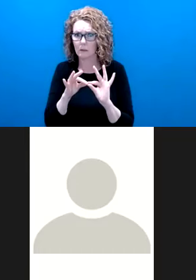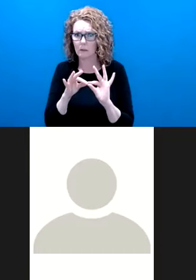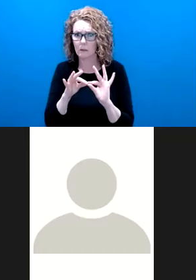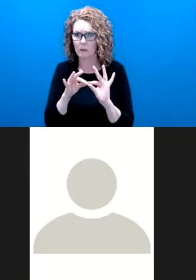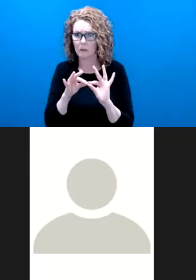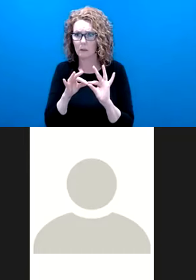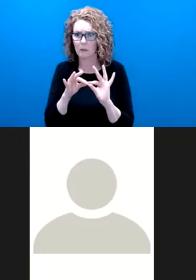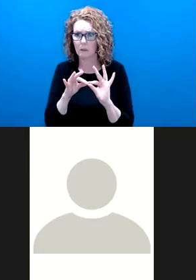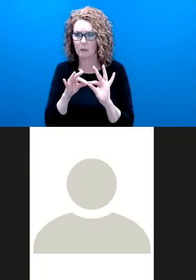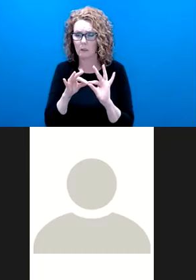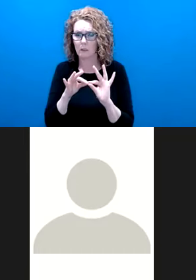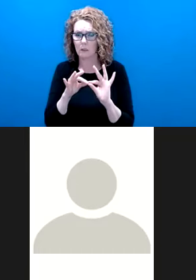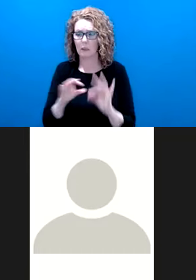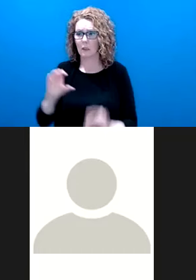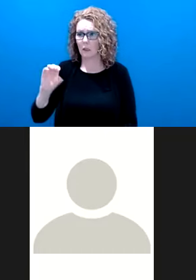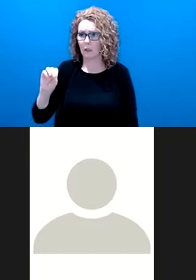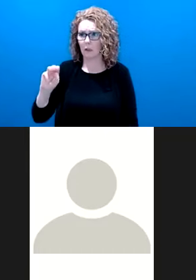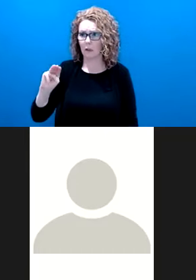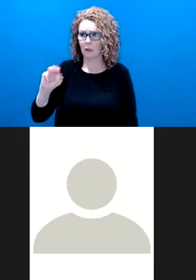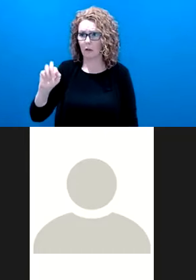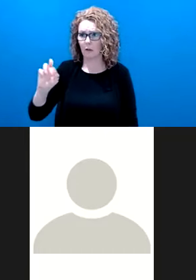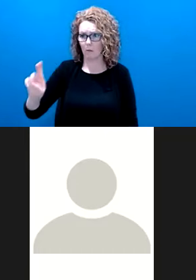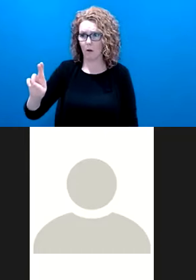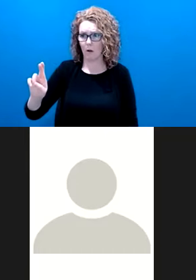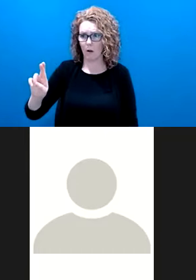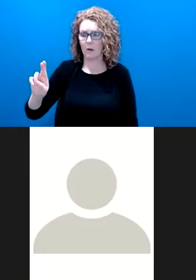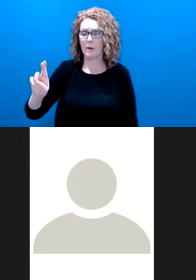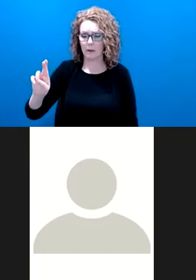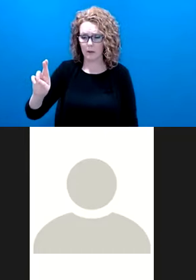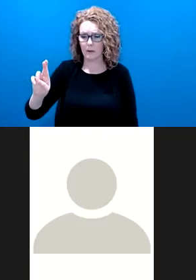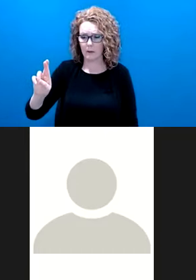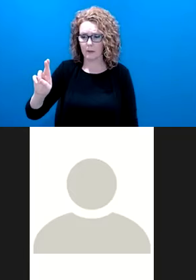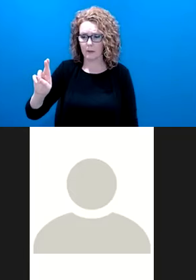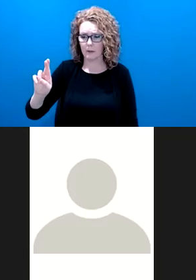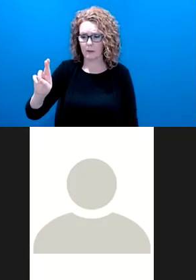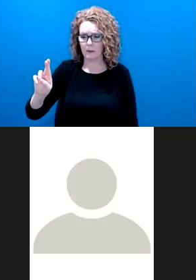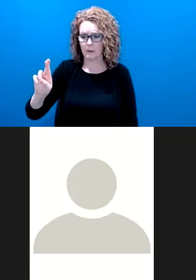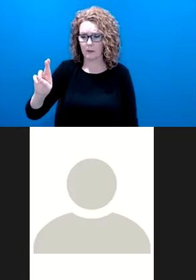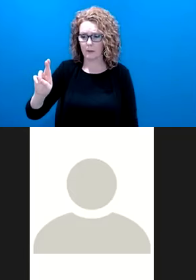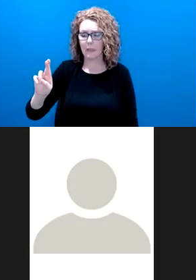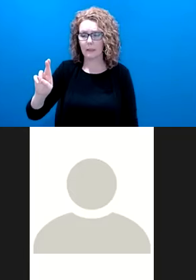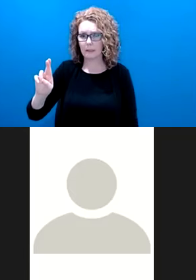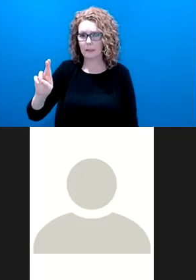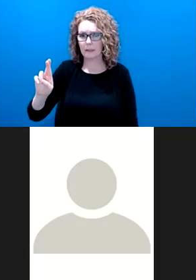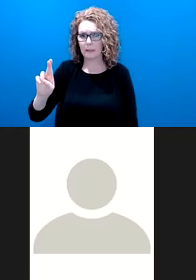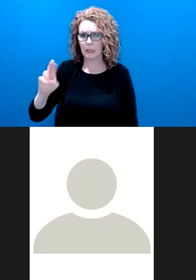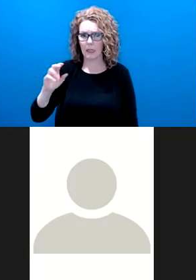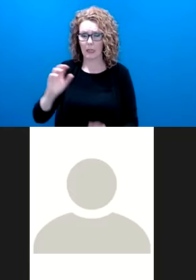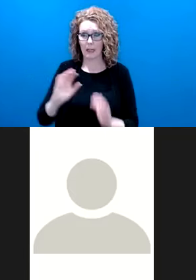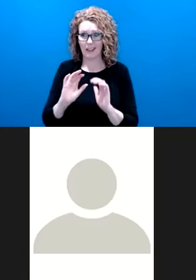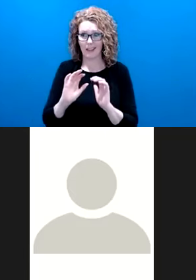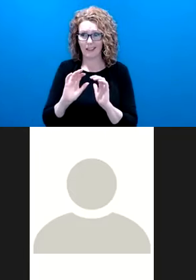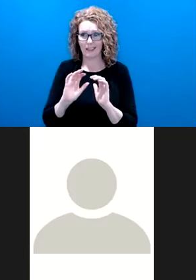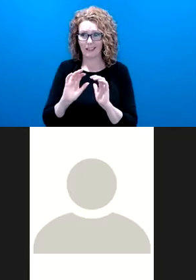other than agreed. Yeah, and I think that based off some of the other comments that were made is getting at, like, how are we